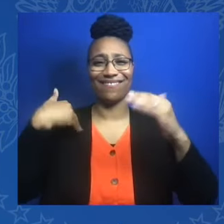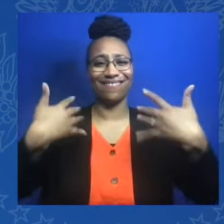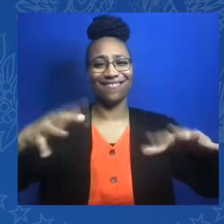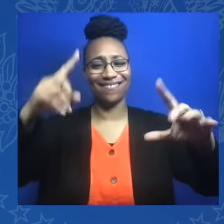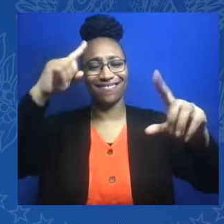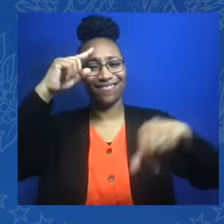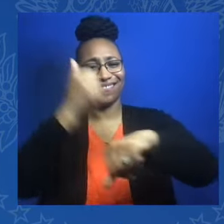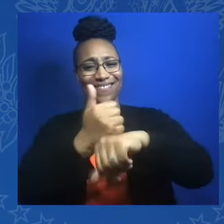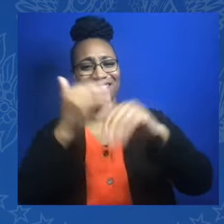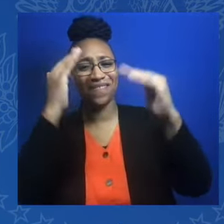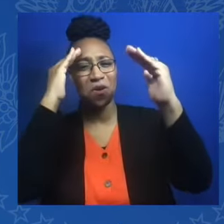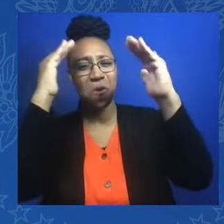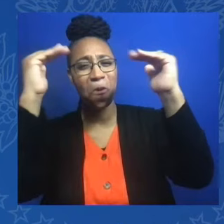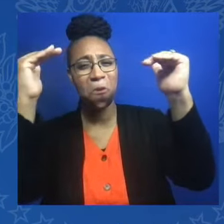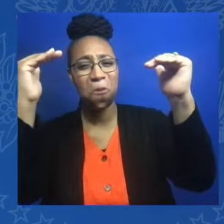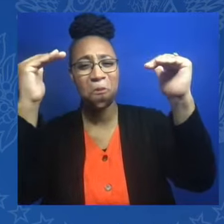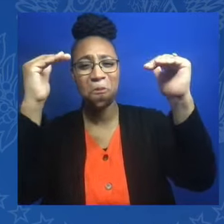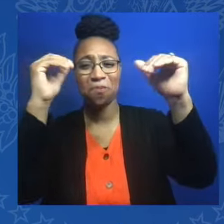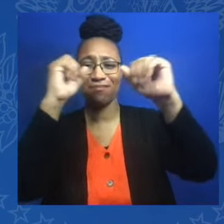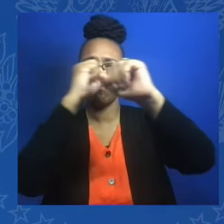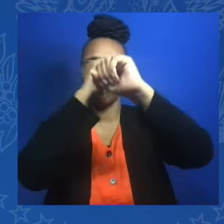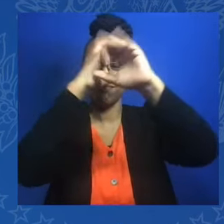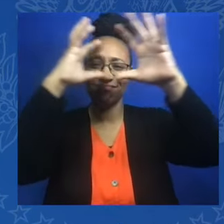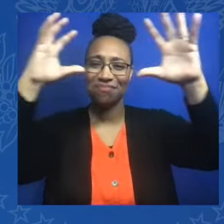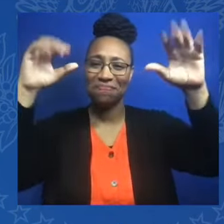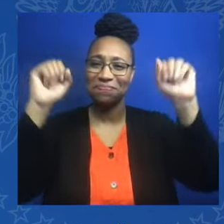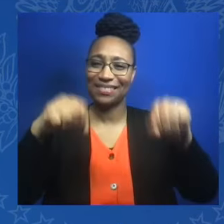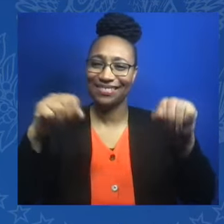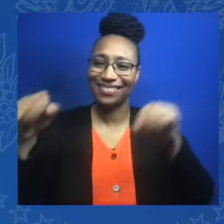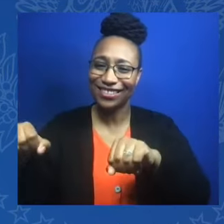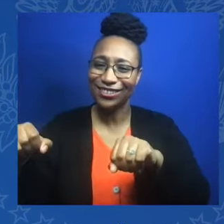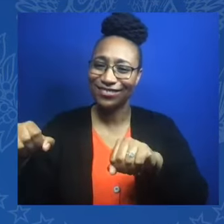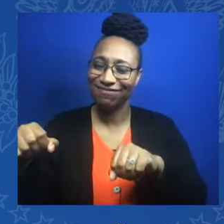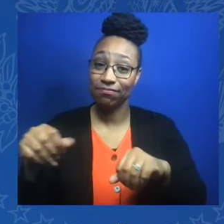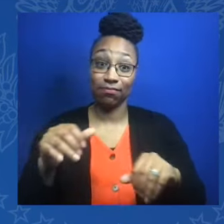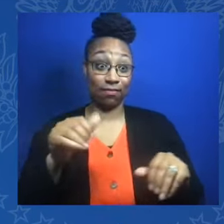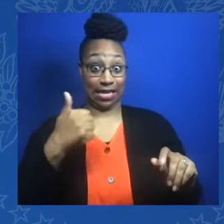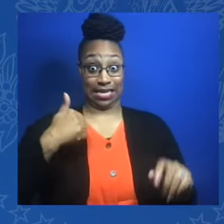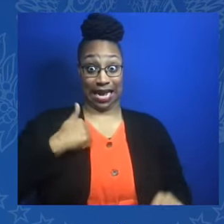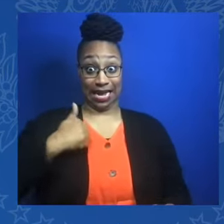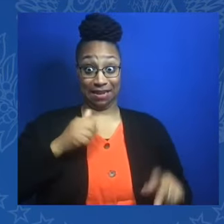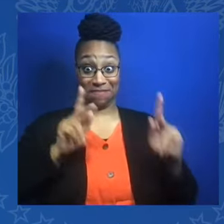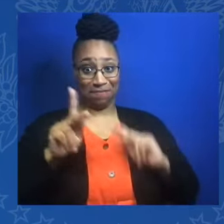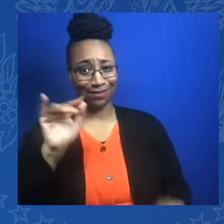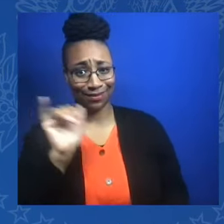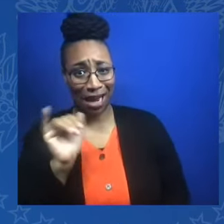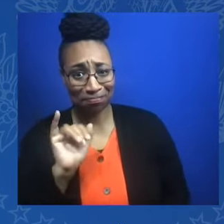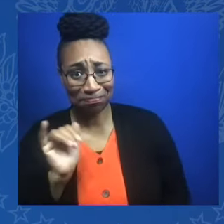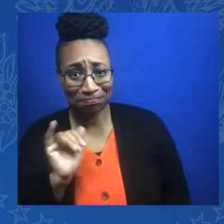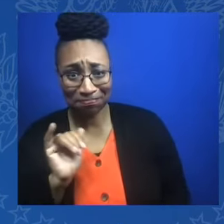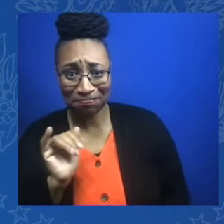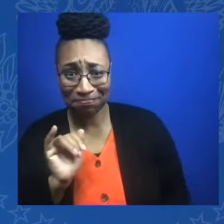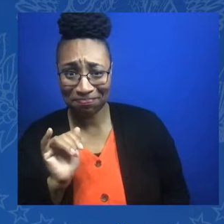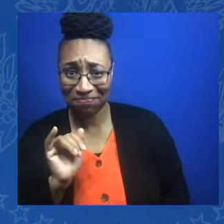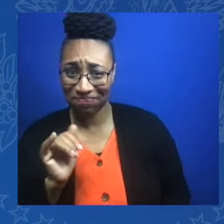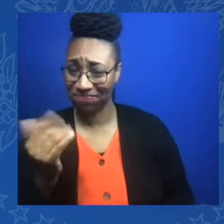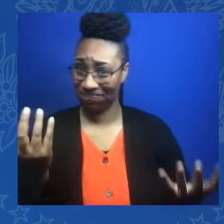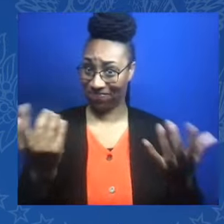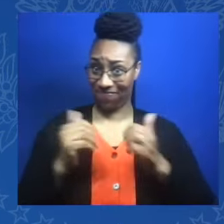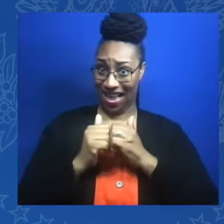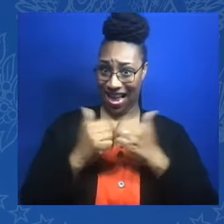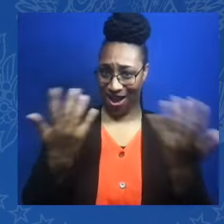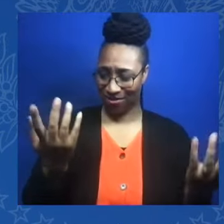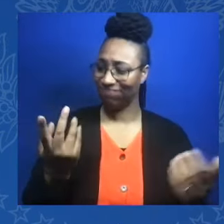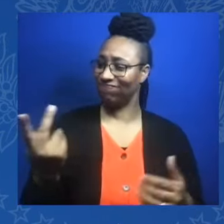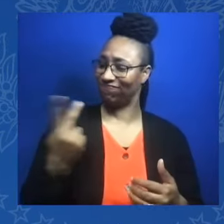too. So let's keep working hard, and together, let's continue to build a better future for